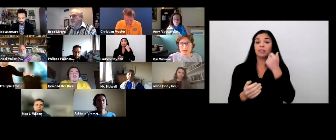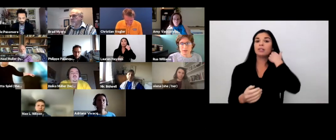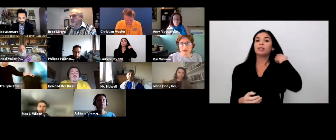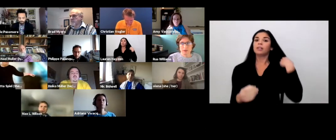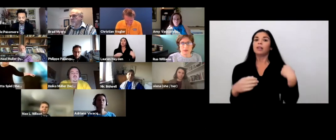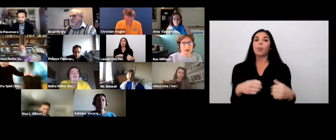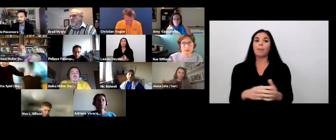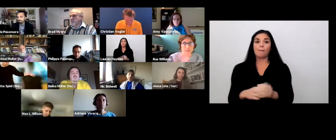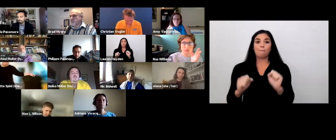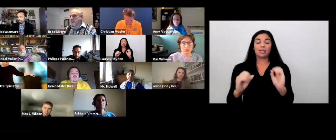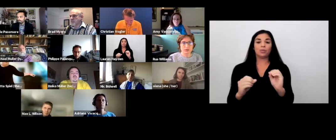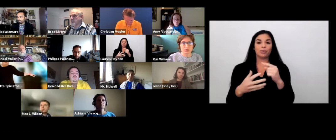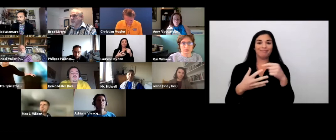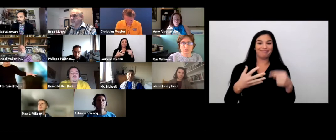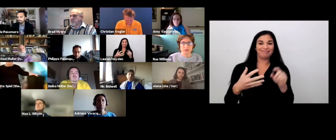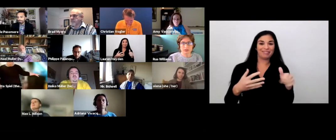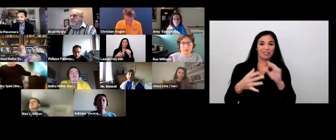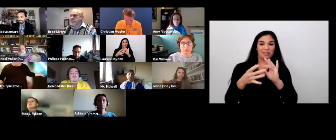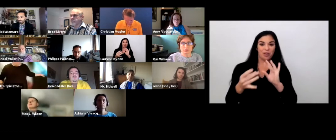And so there are some other comments from people